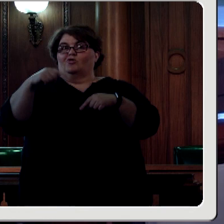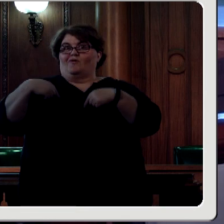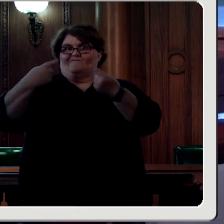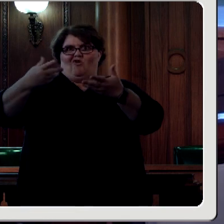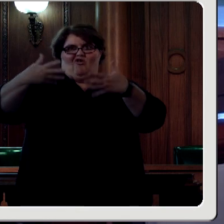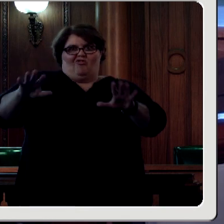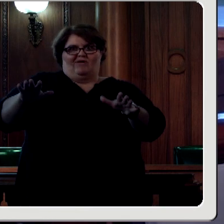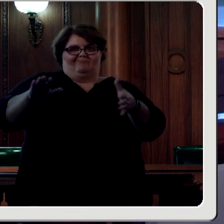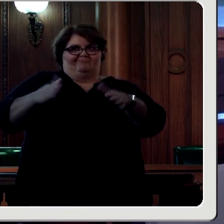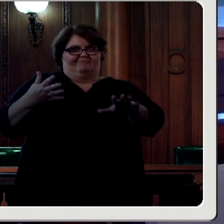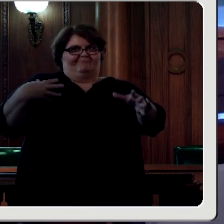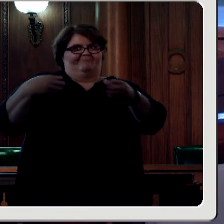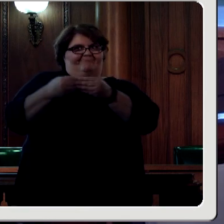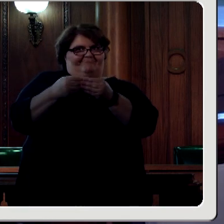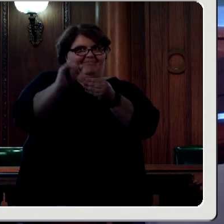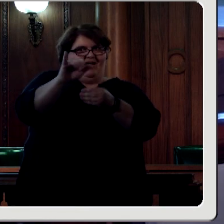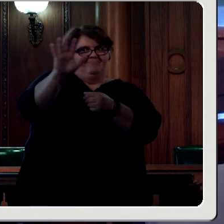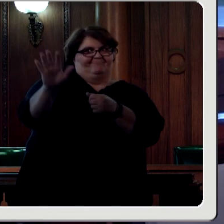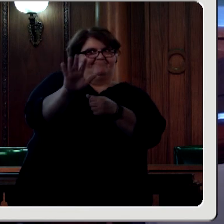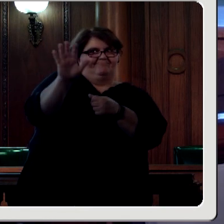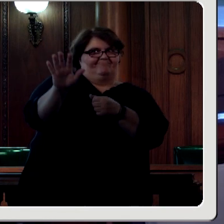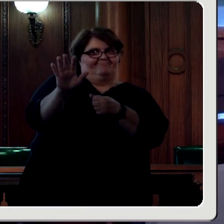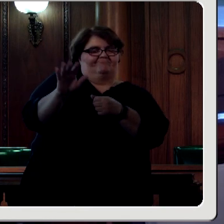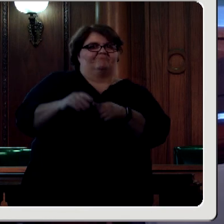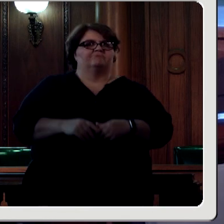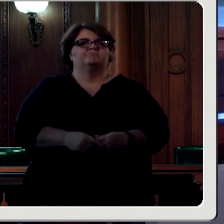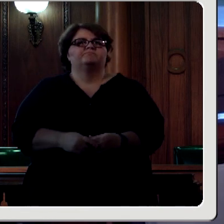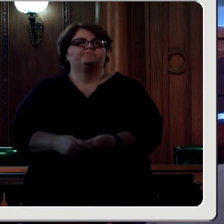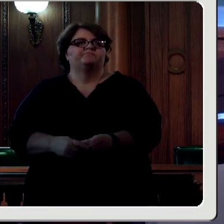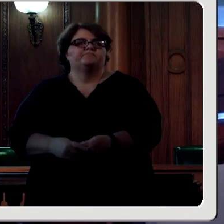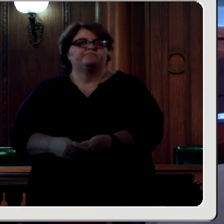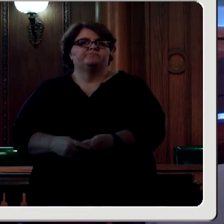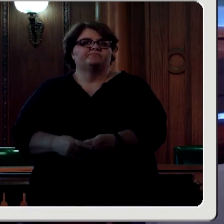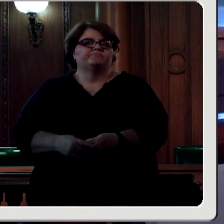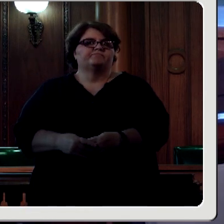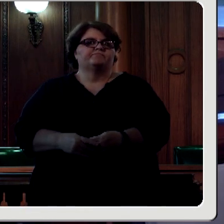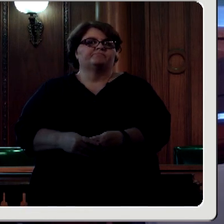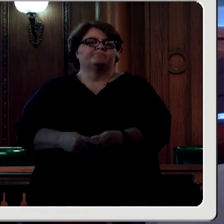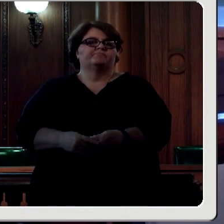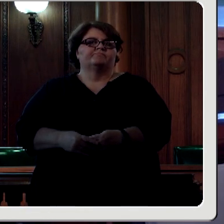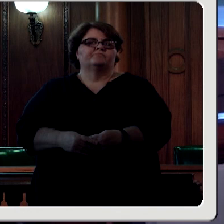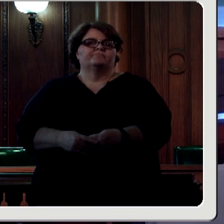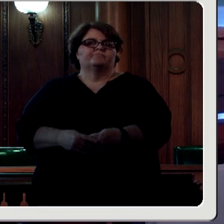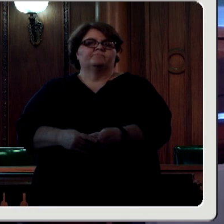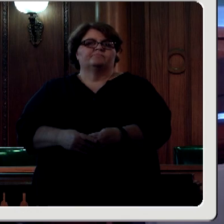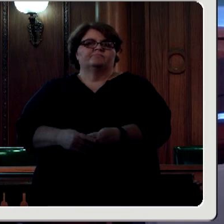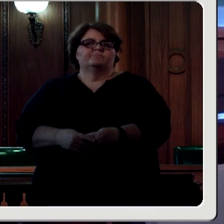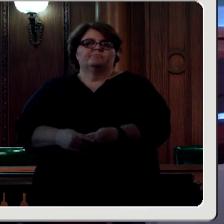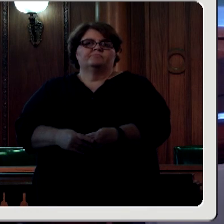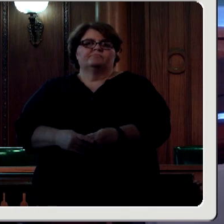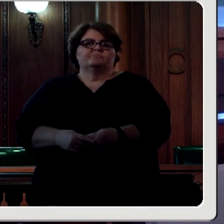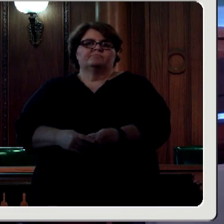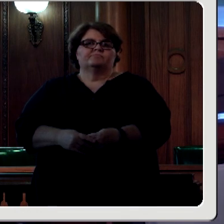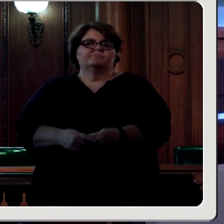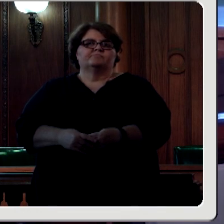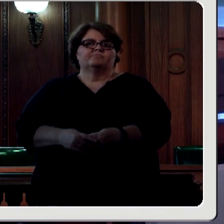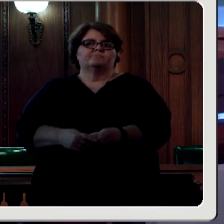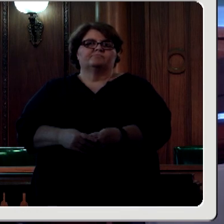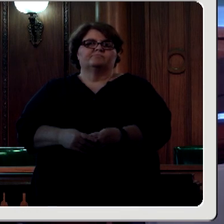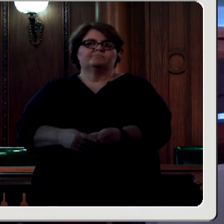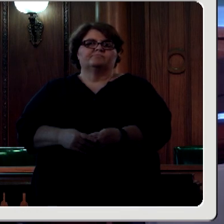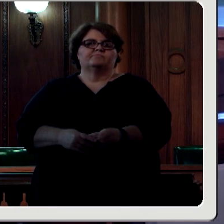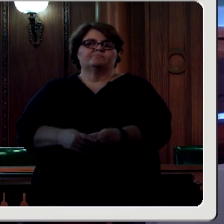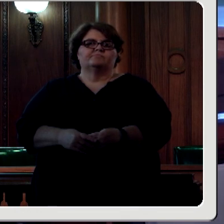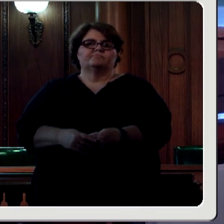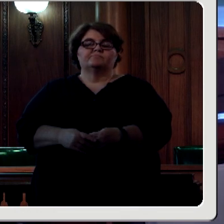one probably for the last maybe month and a half, which is one too many, but